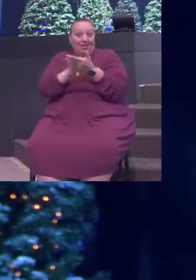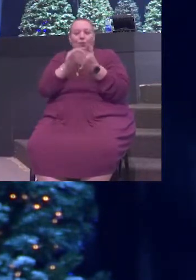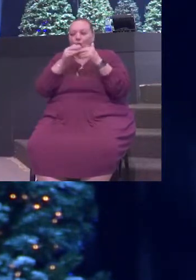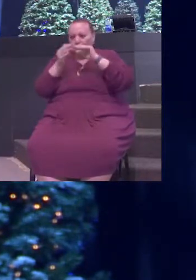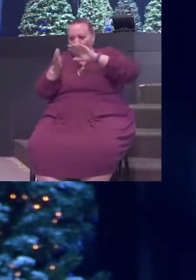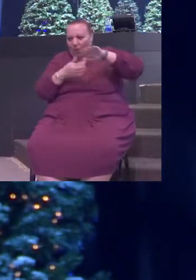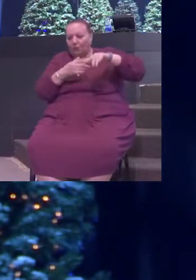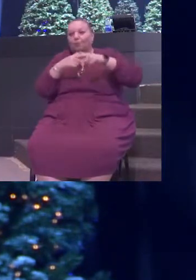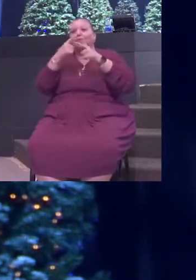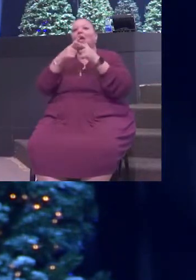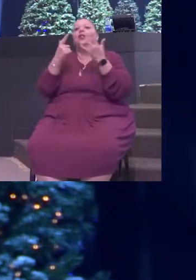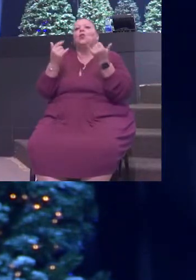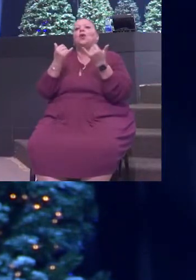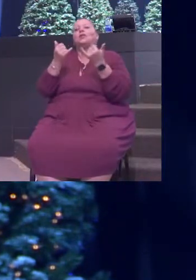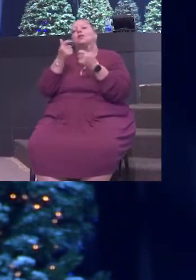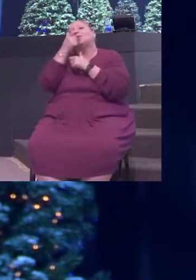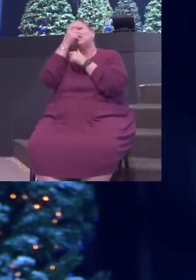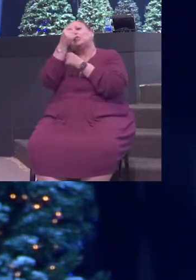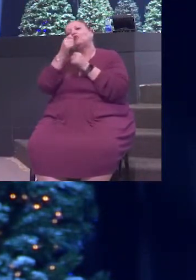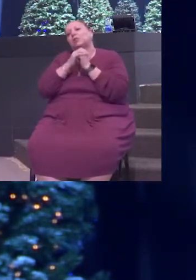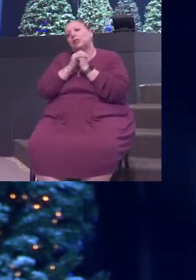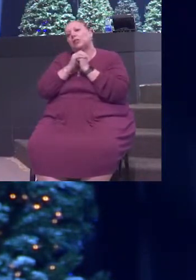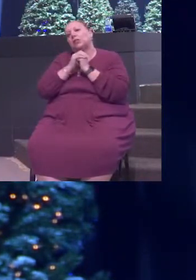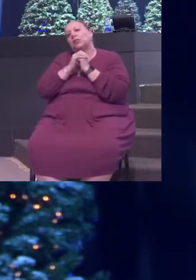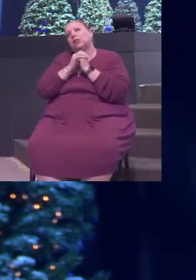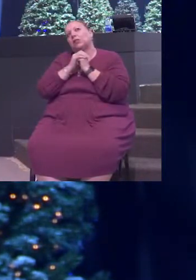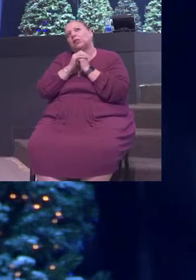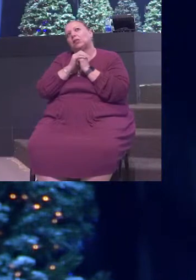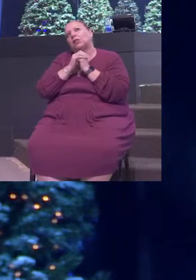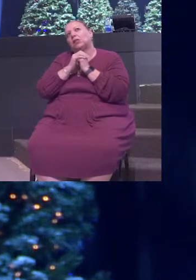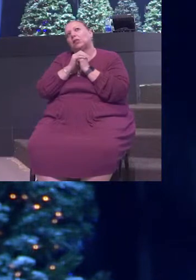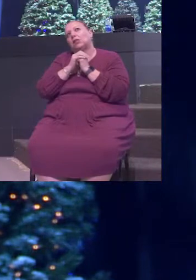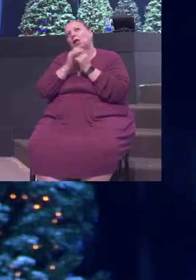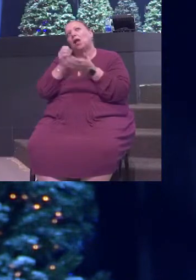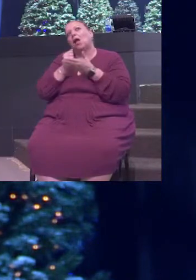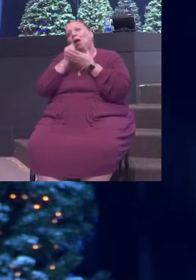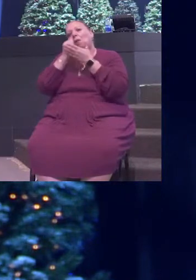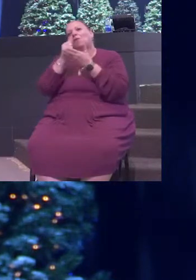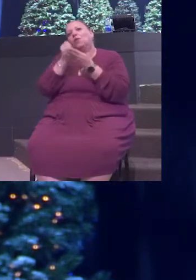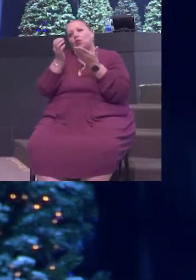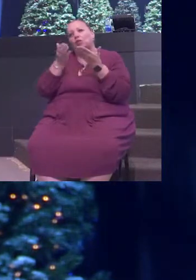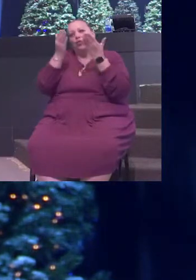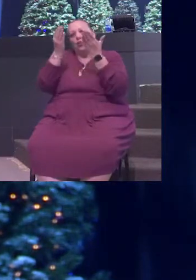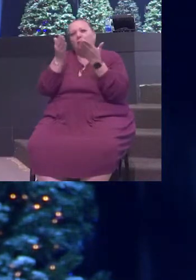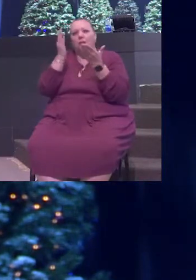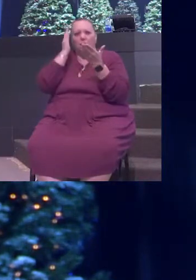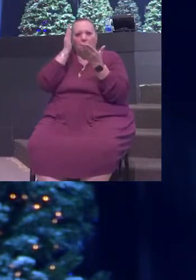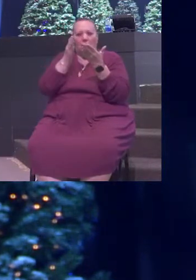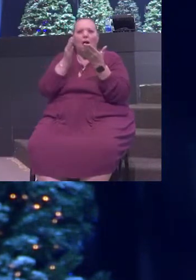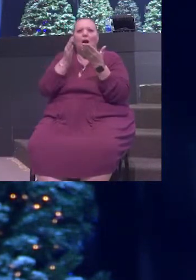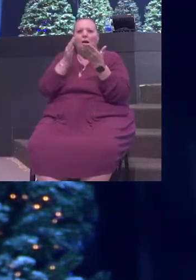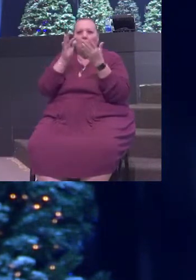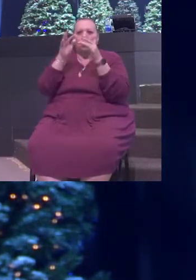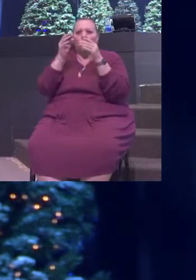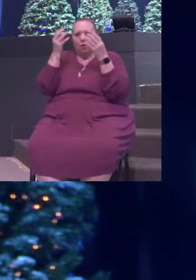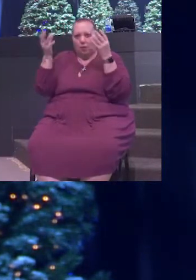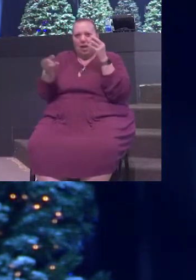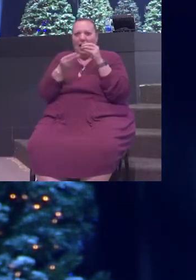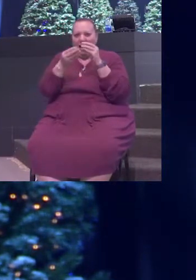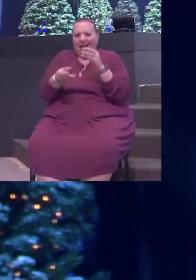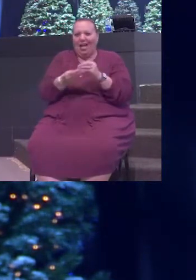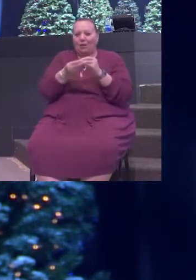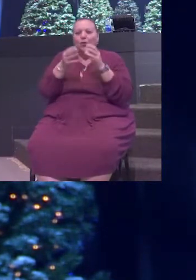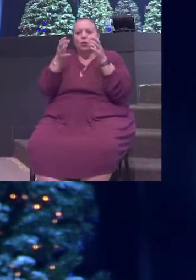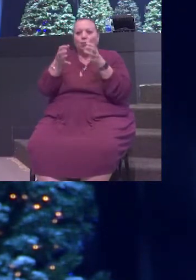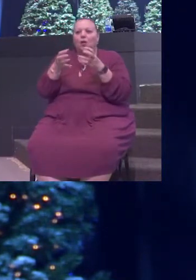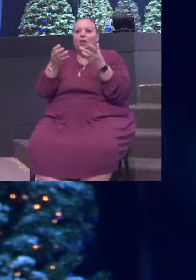on. There's some really interesting and helpful suggestions that I'm going to interject within the